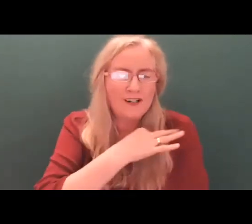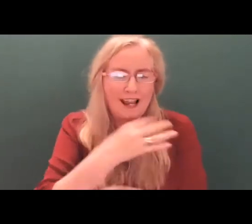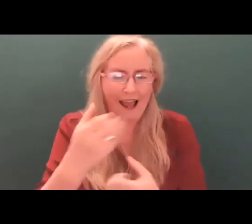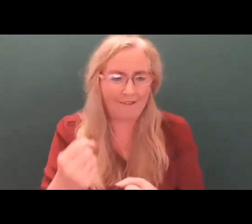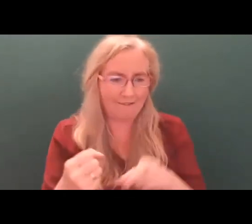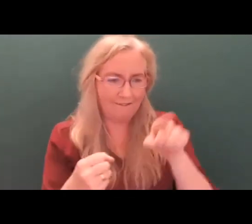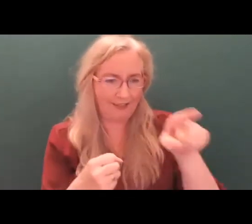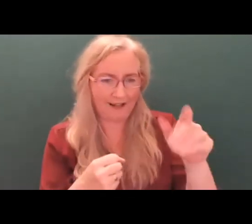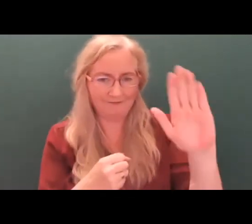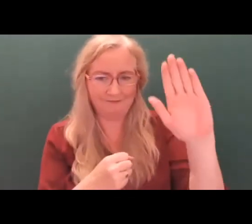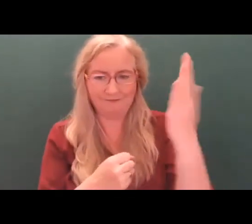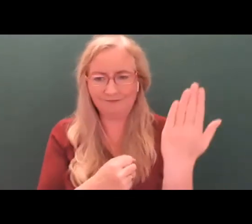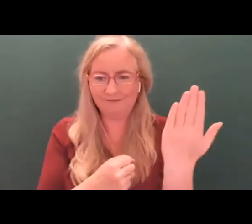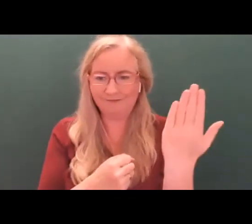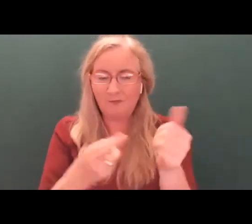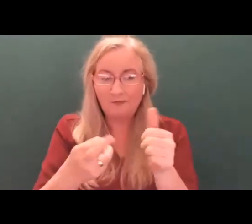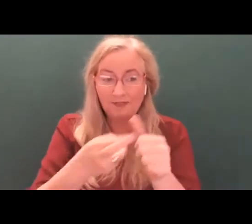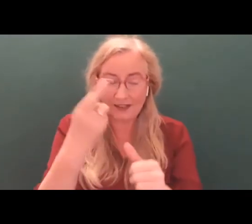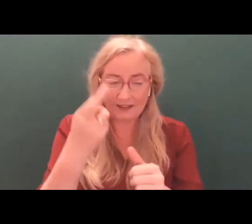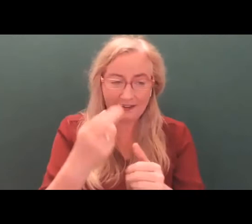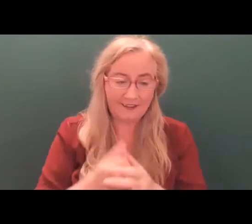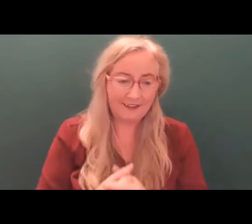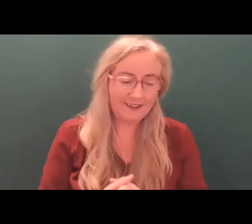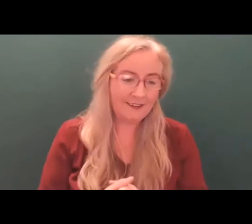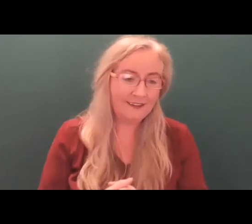to hand.